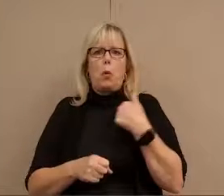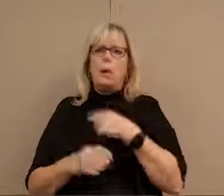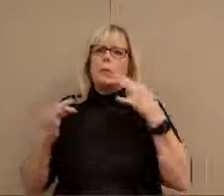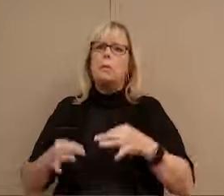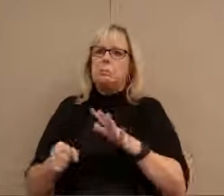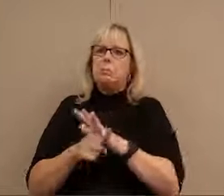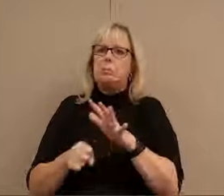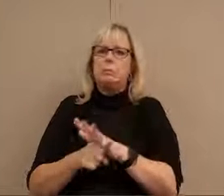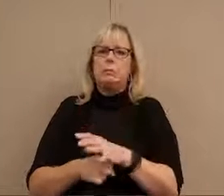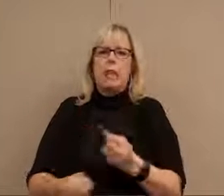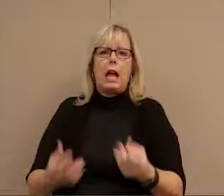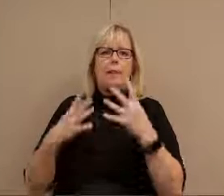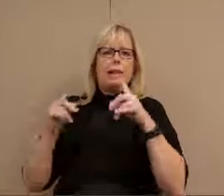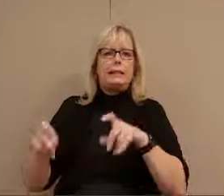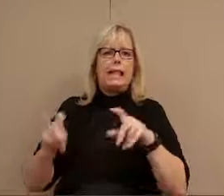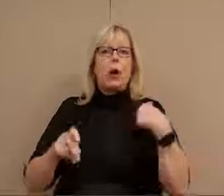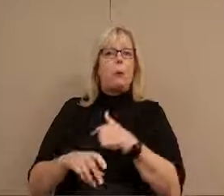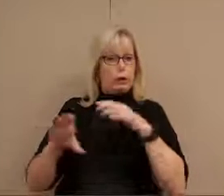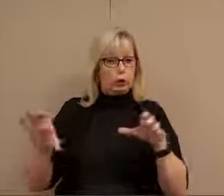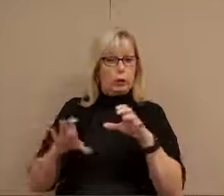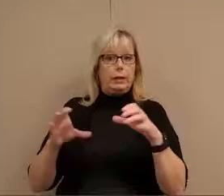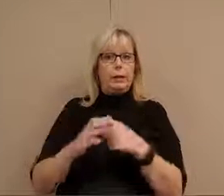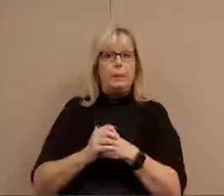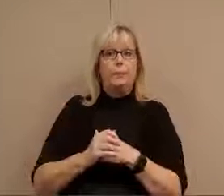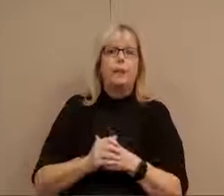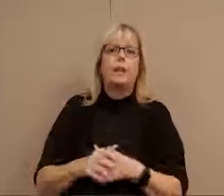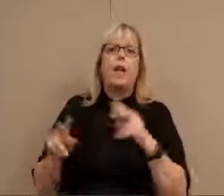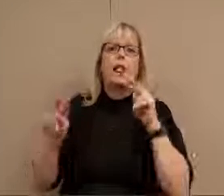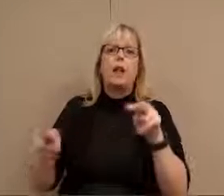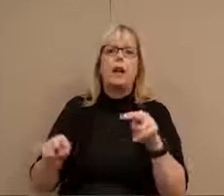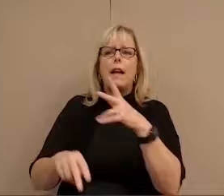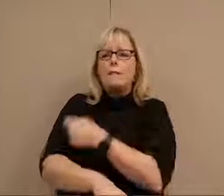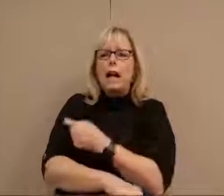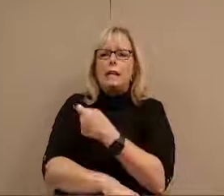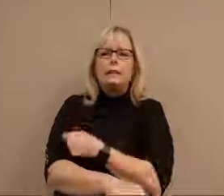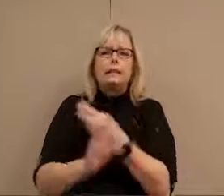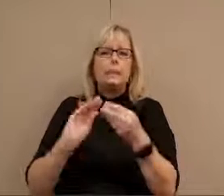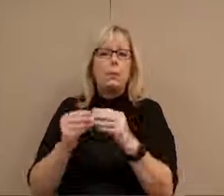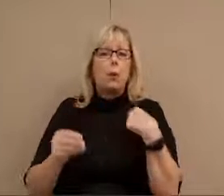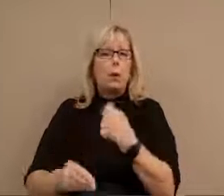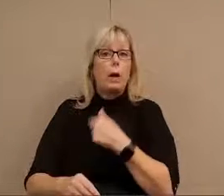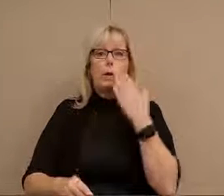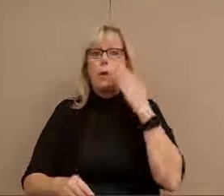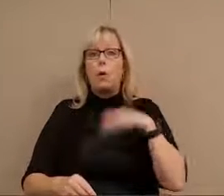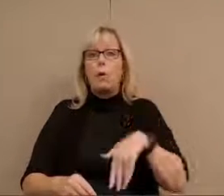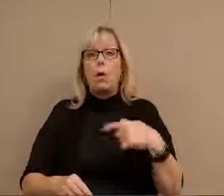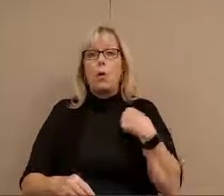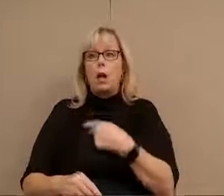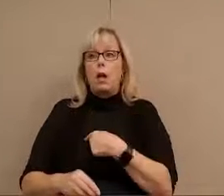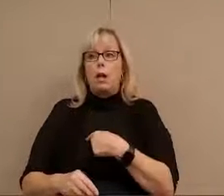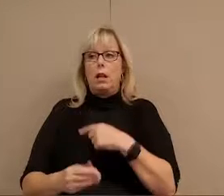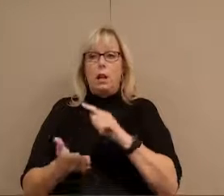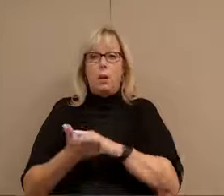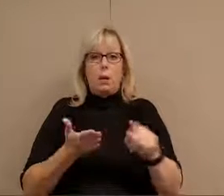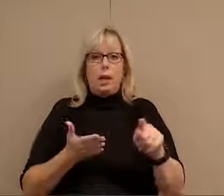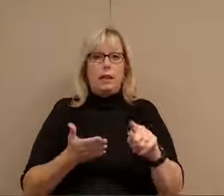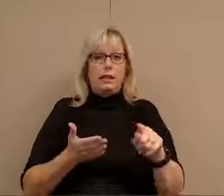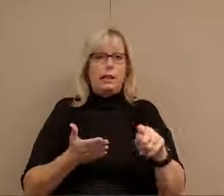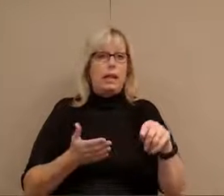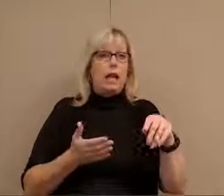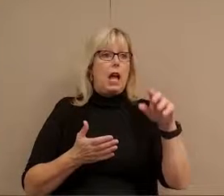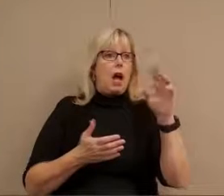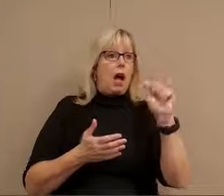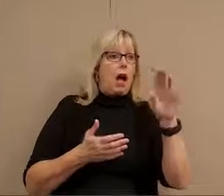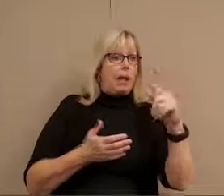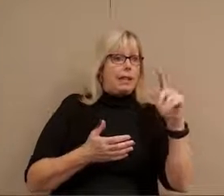is sufficient, the amount of testing that we're conducting. Looking at vaccine numbers, we know that we have almost, from the week of 8/10 to